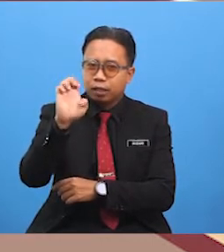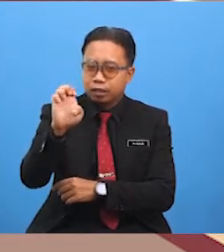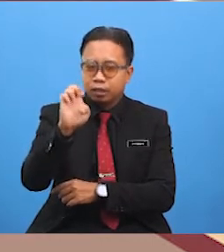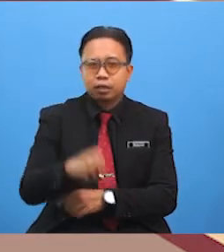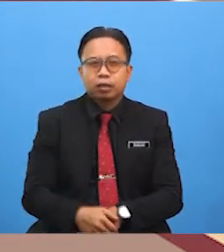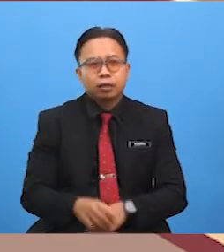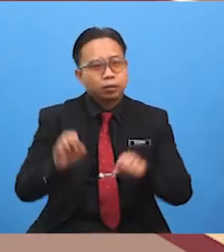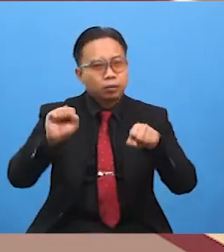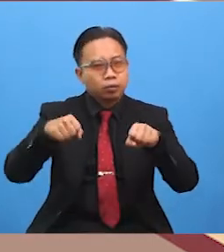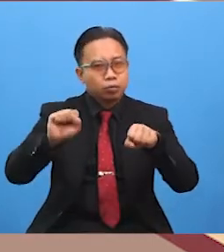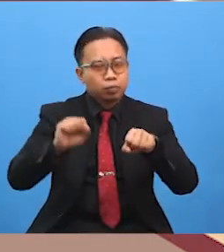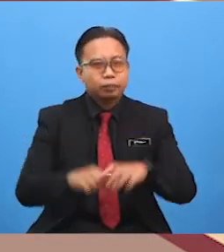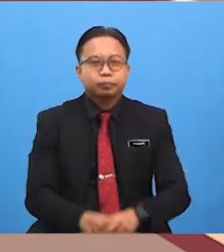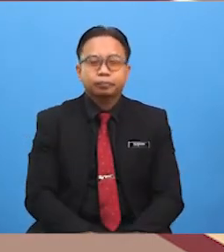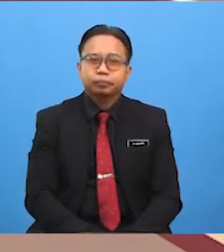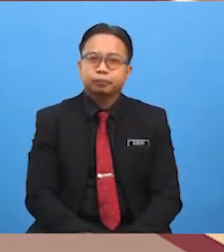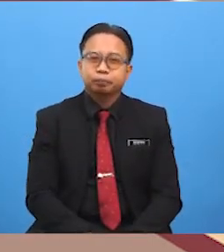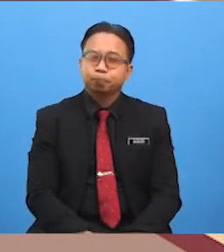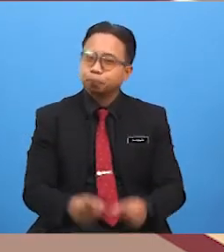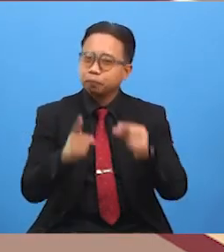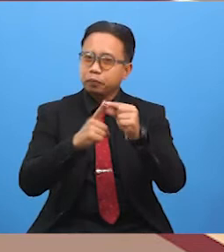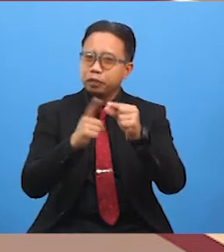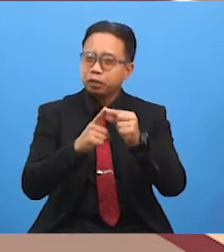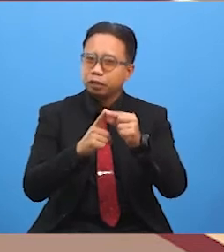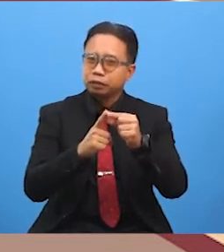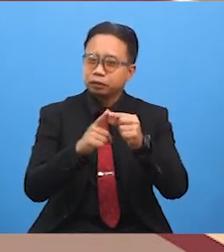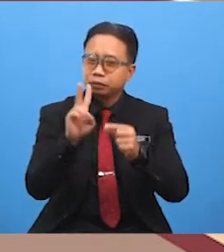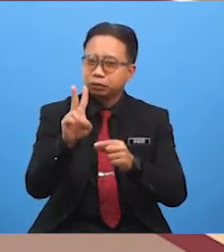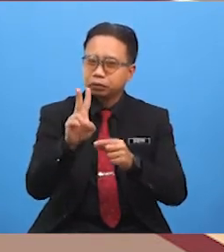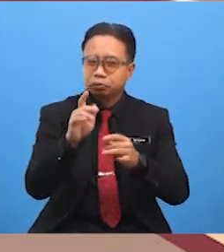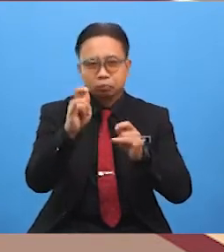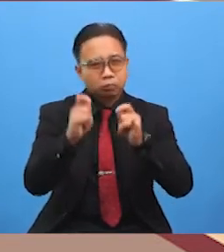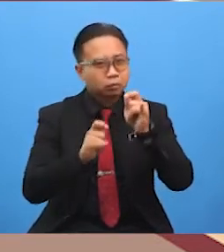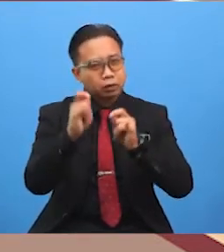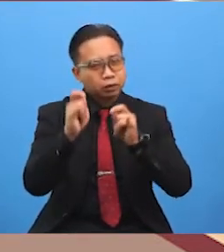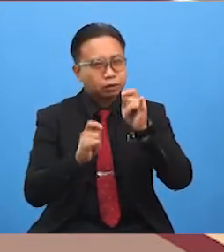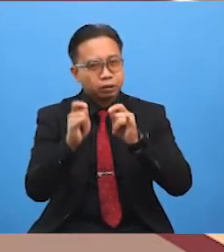M-O-T-O-R-B-I-K-E. Motorbike. The second word is taxi. Yes, the